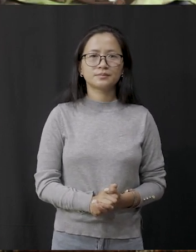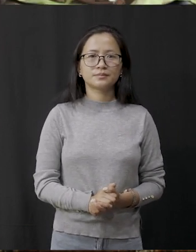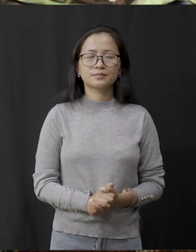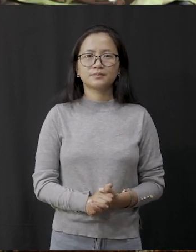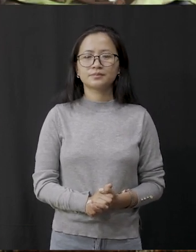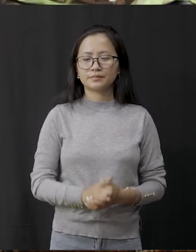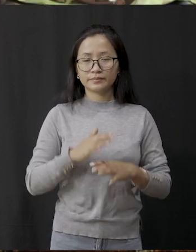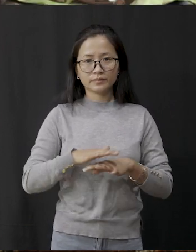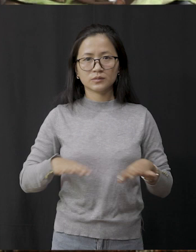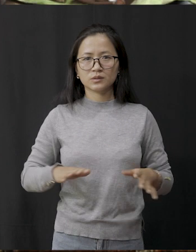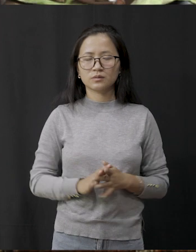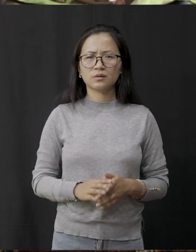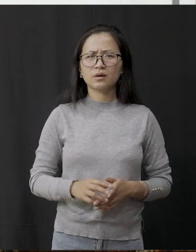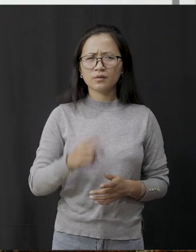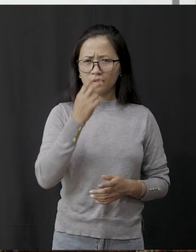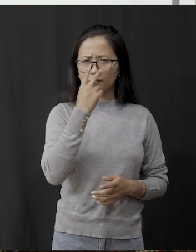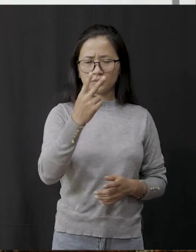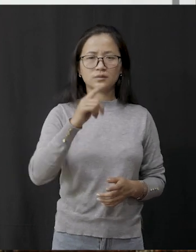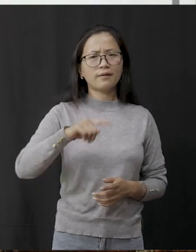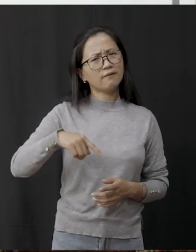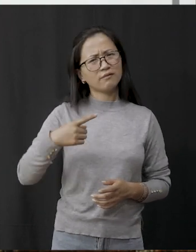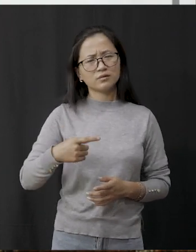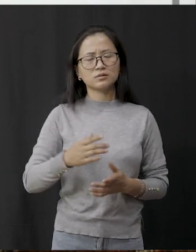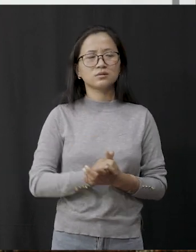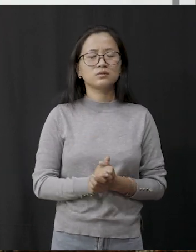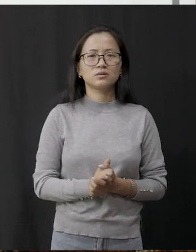Now students, here, have you ever seen